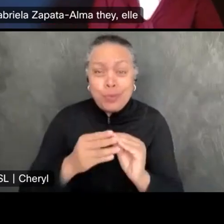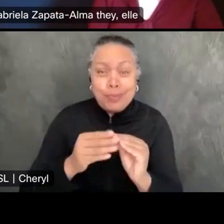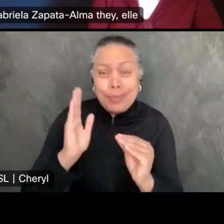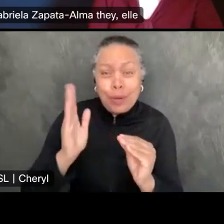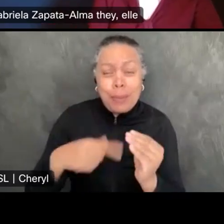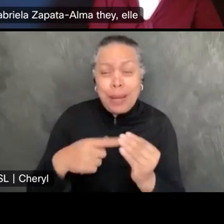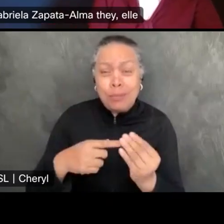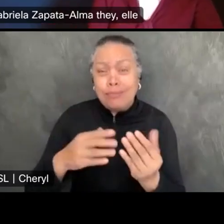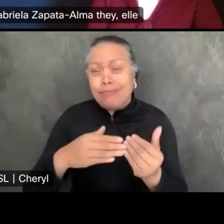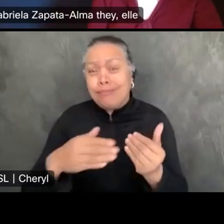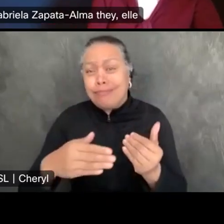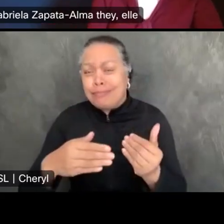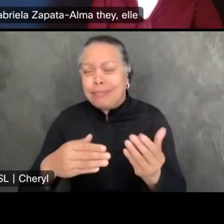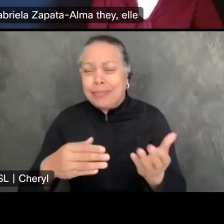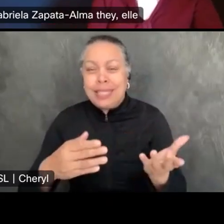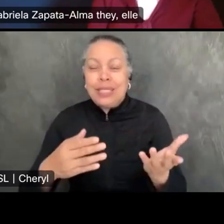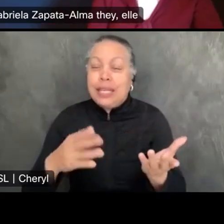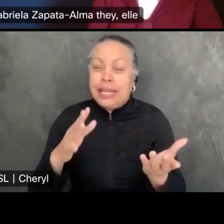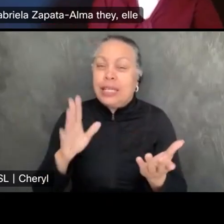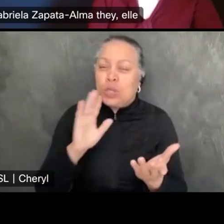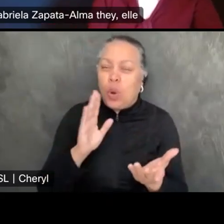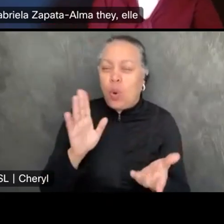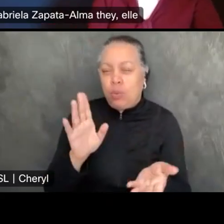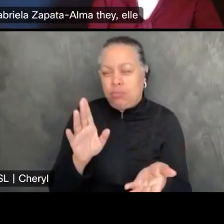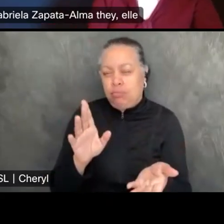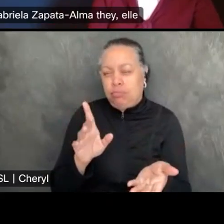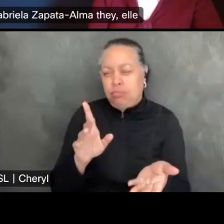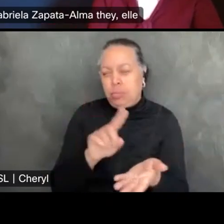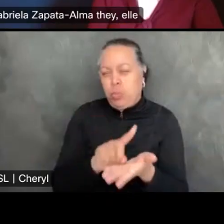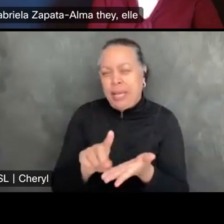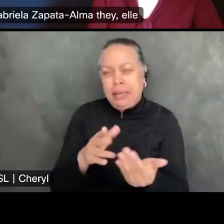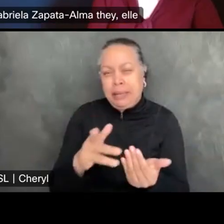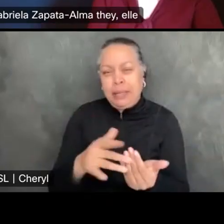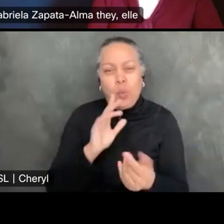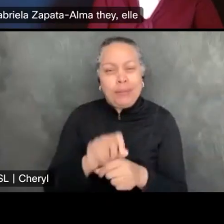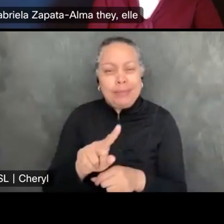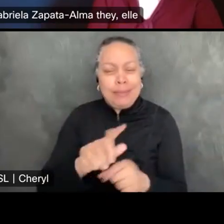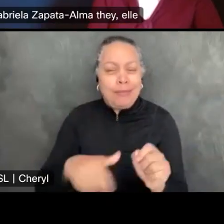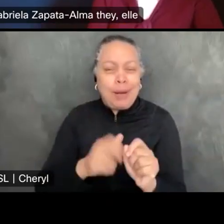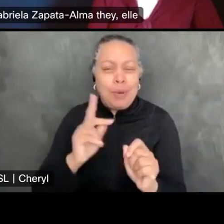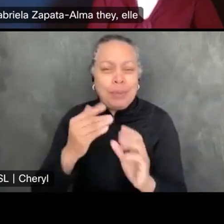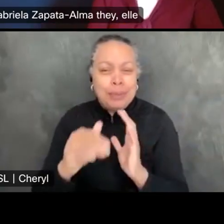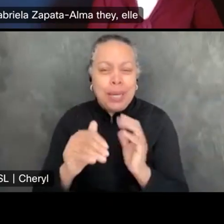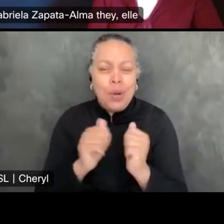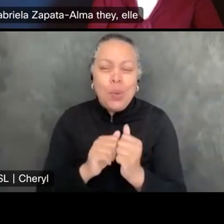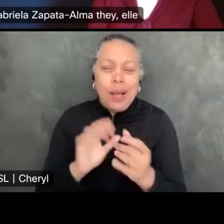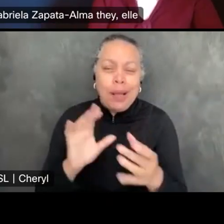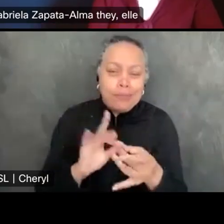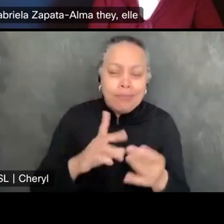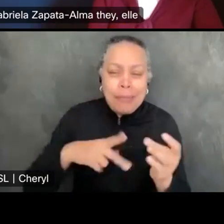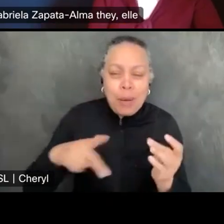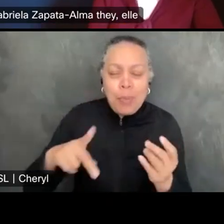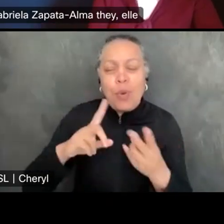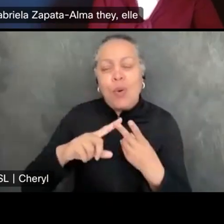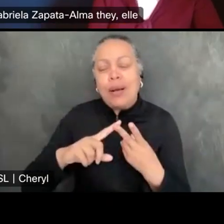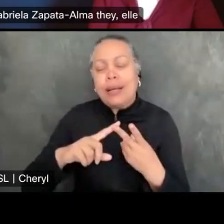Within the next week or so, we'll send you that follow-up email with a link to the recording, as well as slides and handouts, and they'll